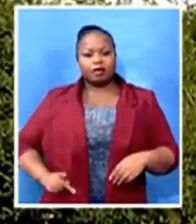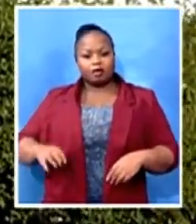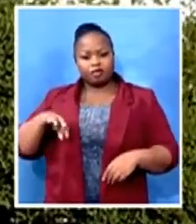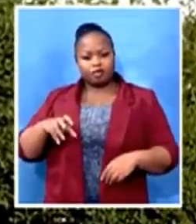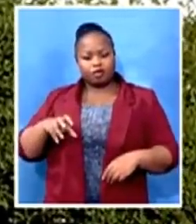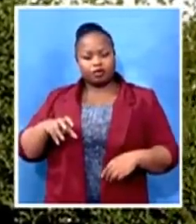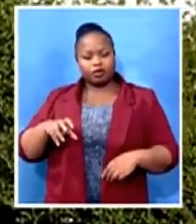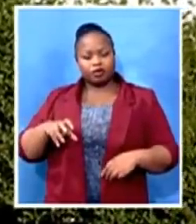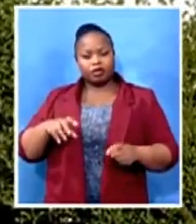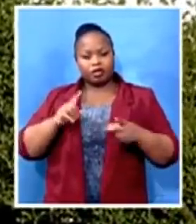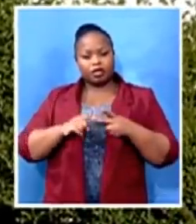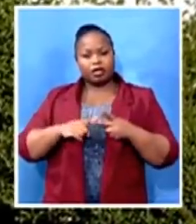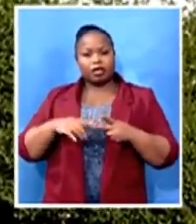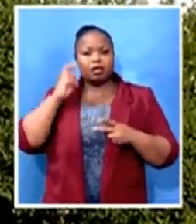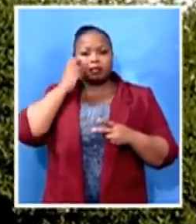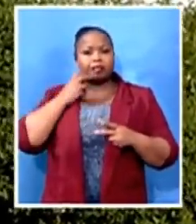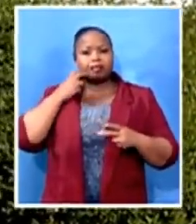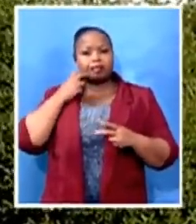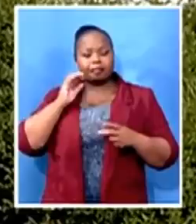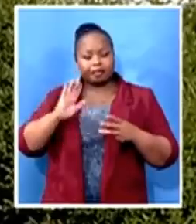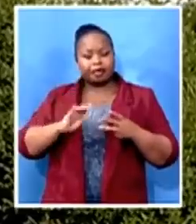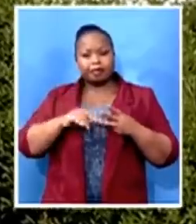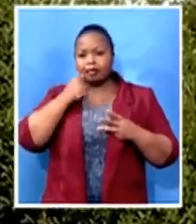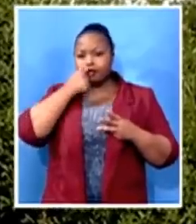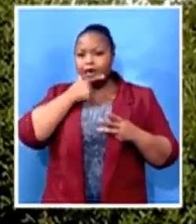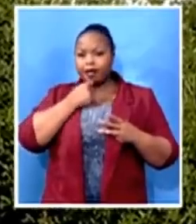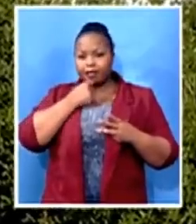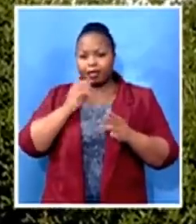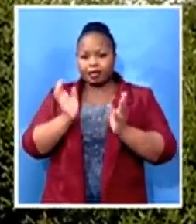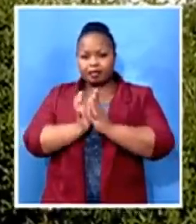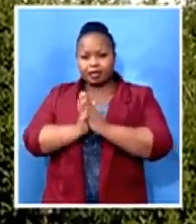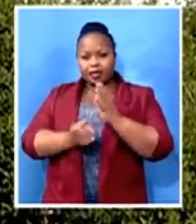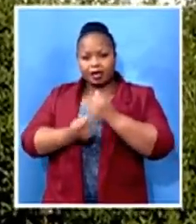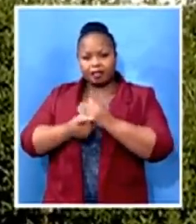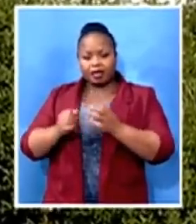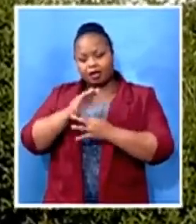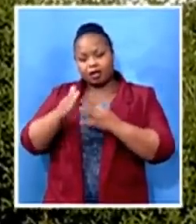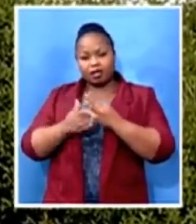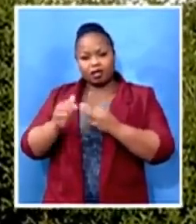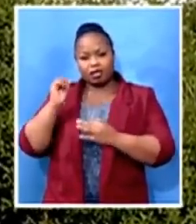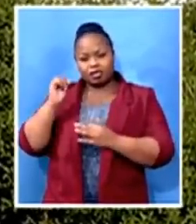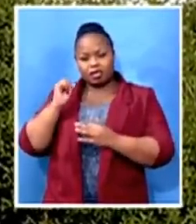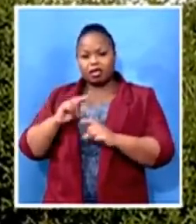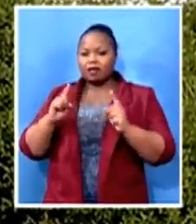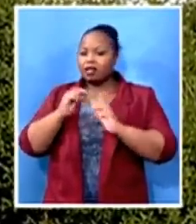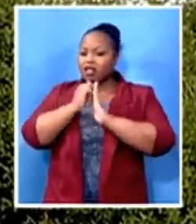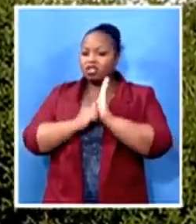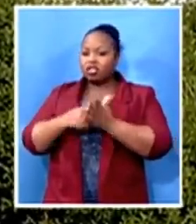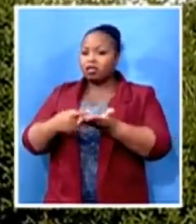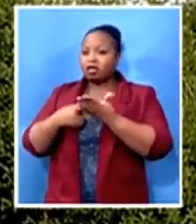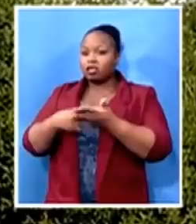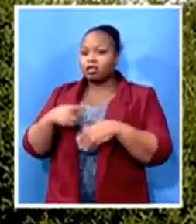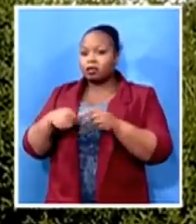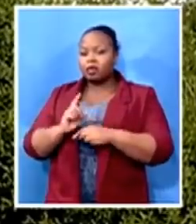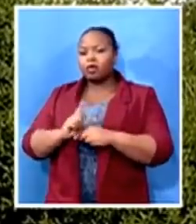together with Thulas Nxesi, who is the Labour Minister. On top of the agenda in that meeting was the closure of Frere Hospital. One